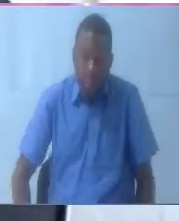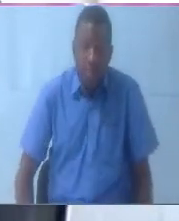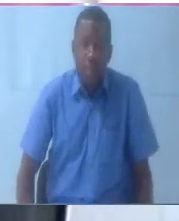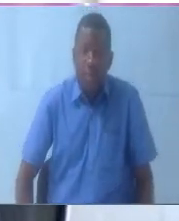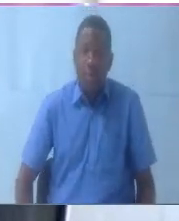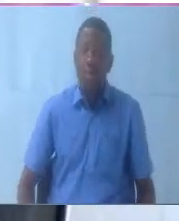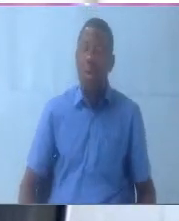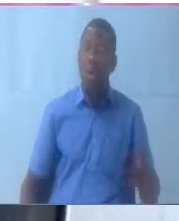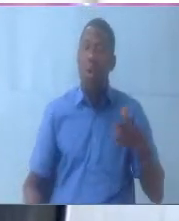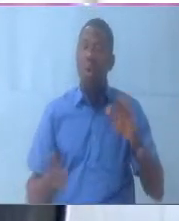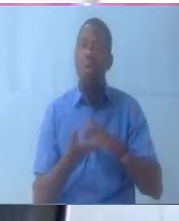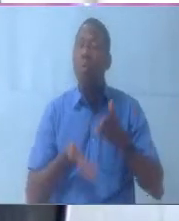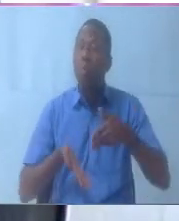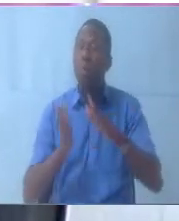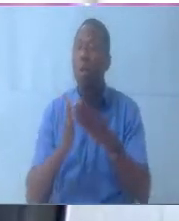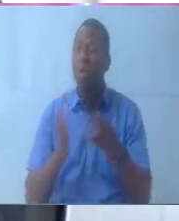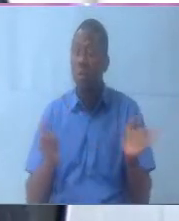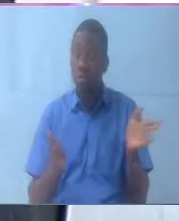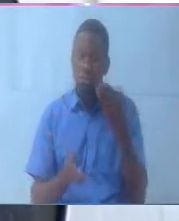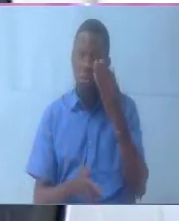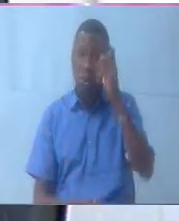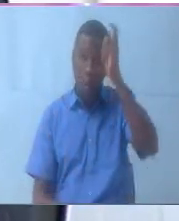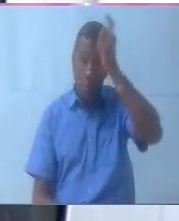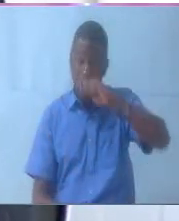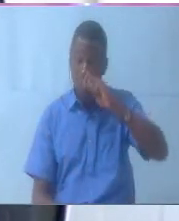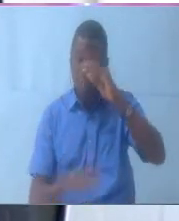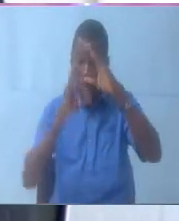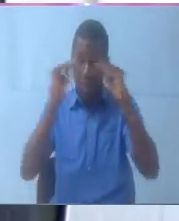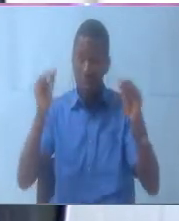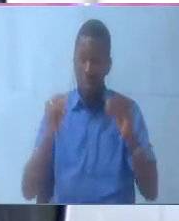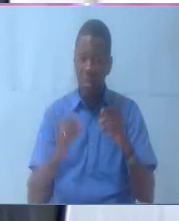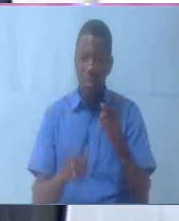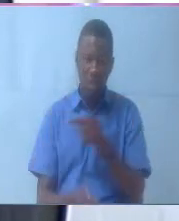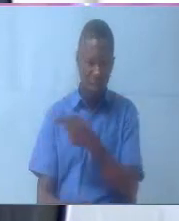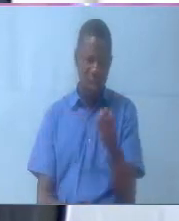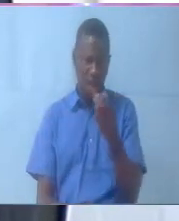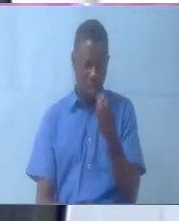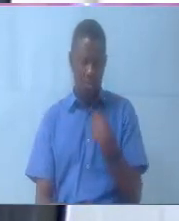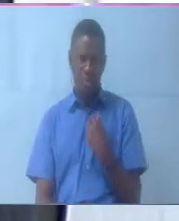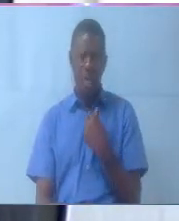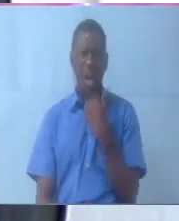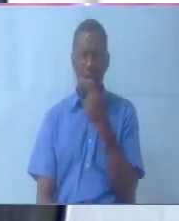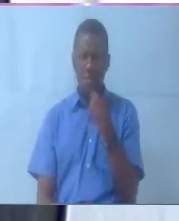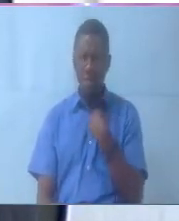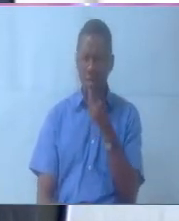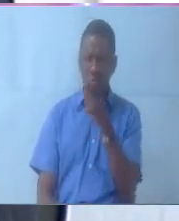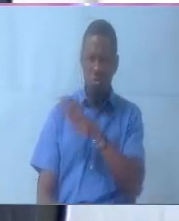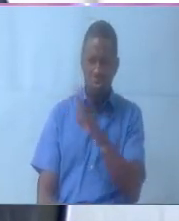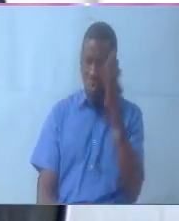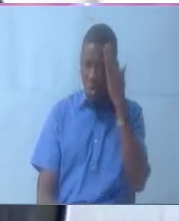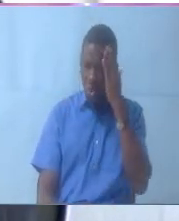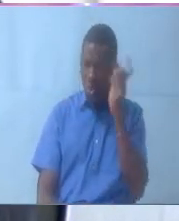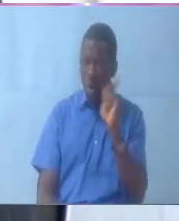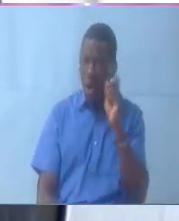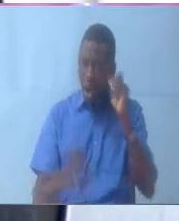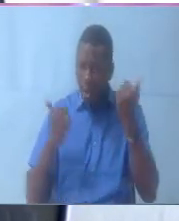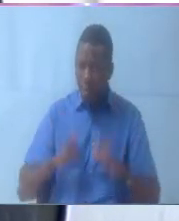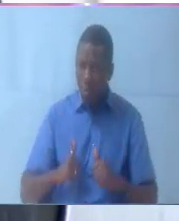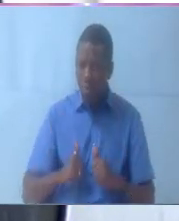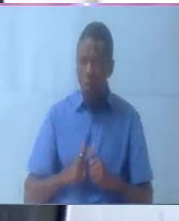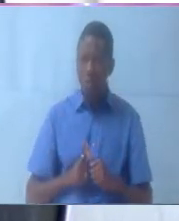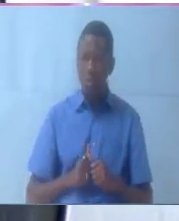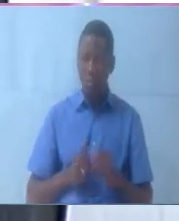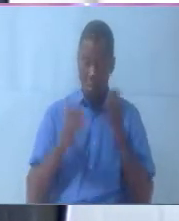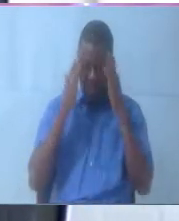mbesilo kambita kam police station to asked tumo me, you don't know what happened. ye nyinin ke malo menketa I said, well, I don't know what happened unless if you tell me